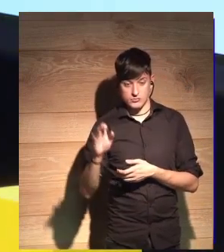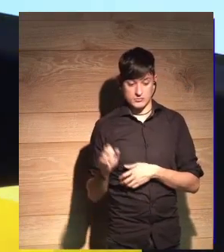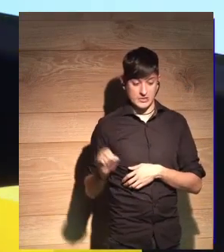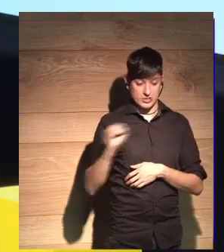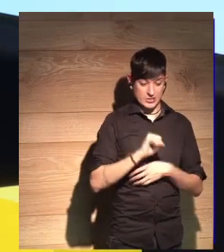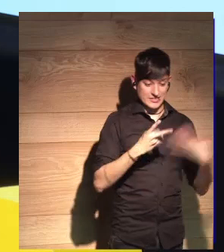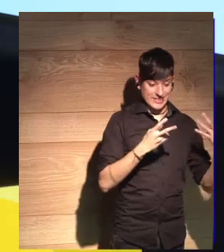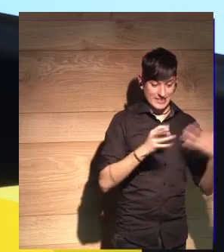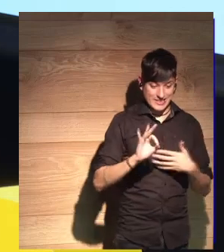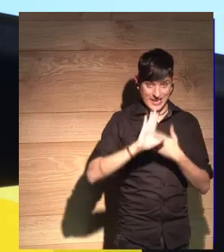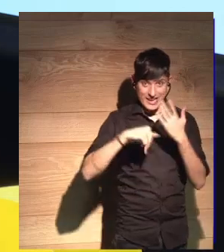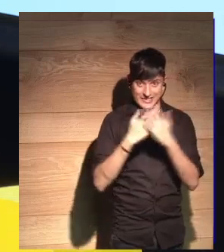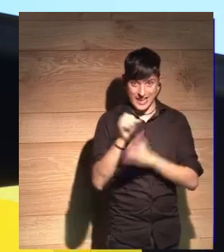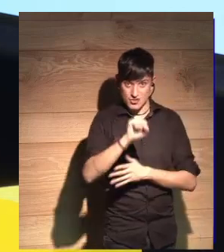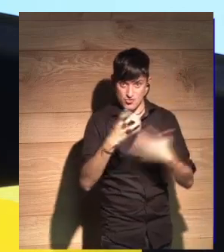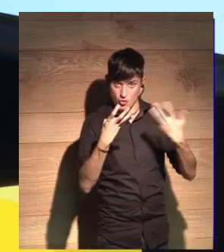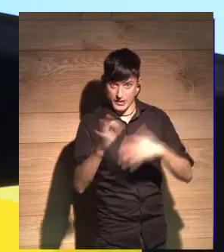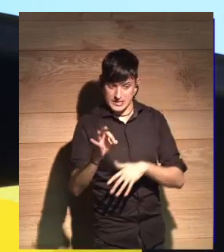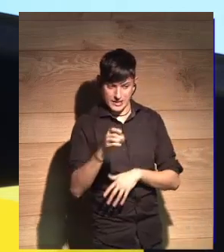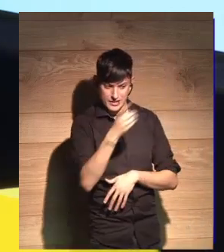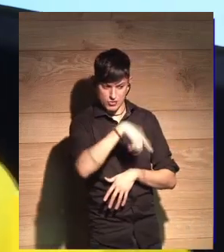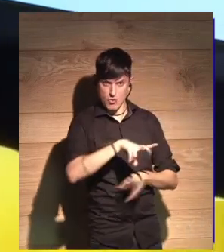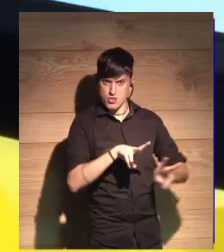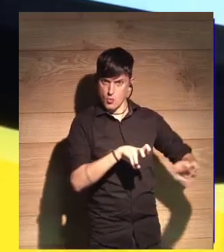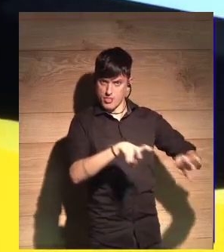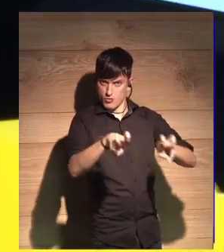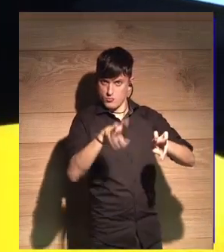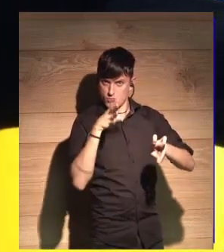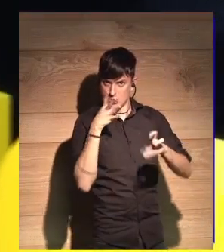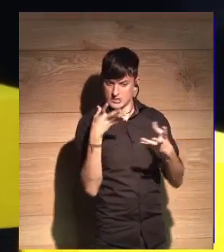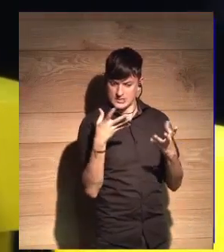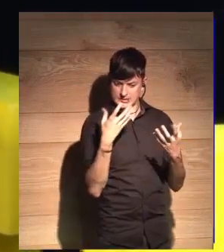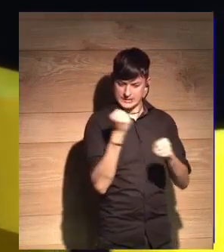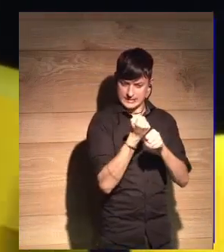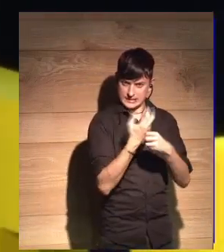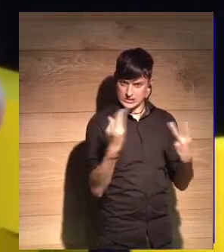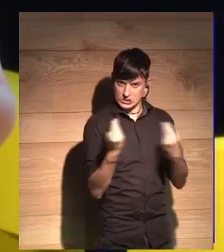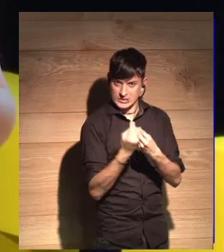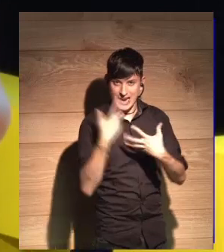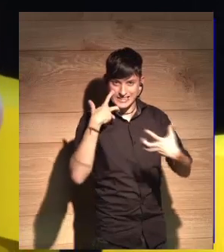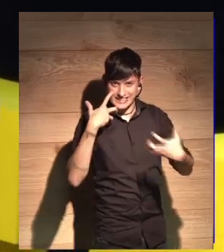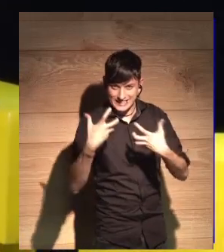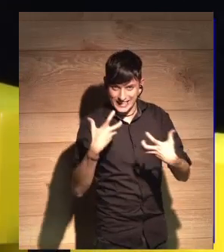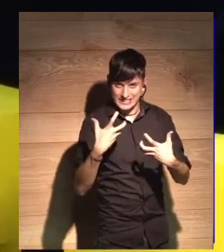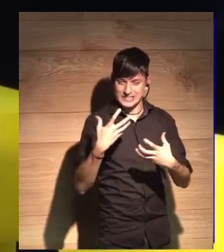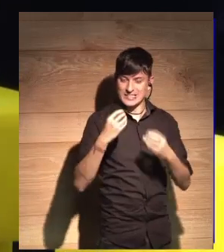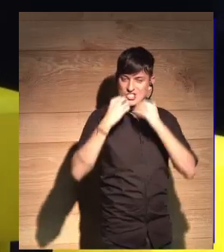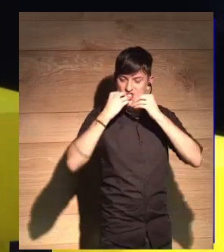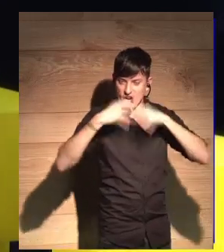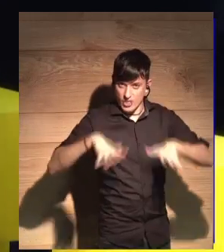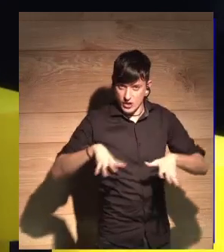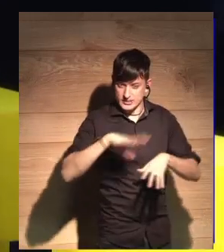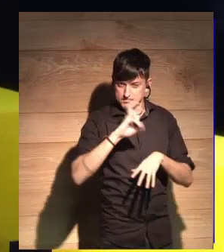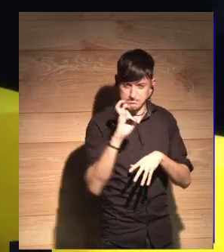because they hired anthropologists and artists and historians to work alongside technologists to make